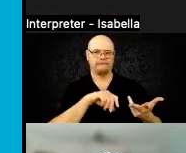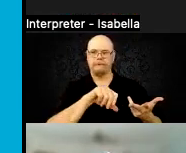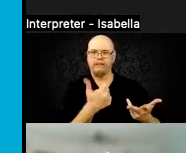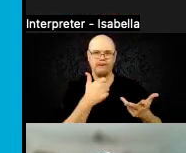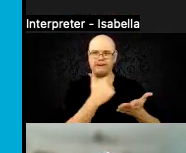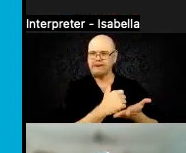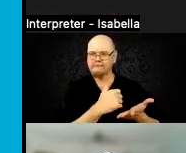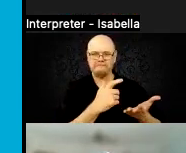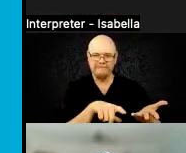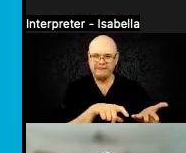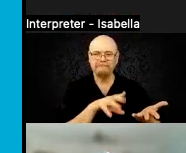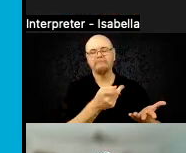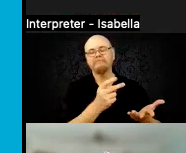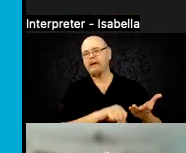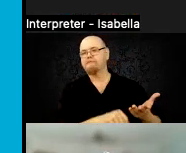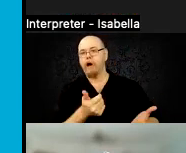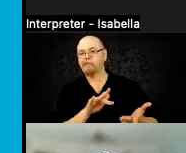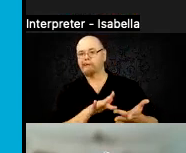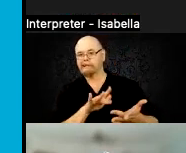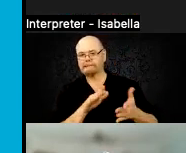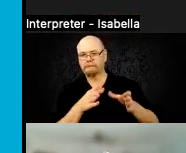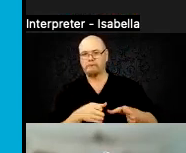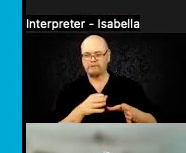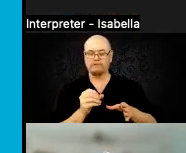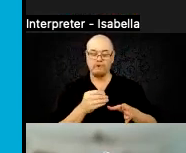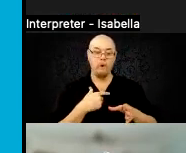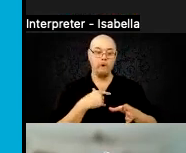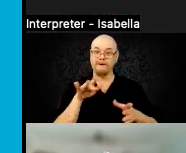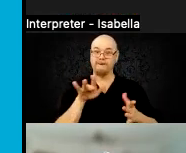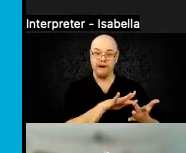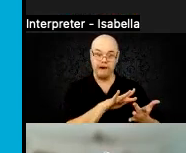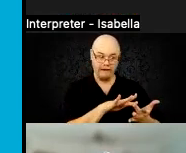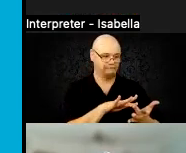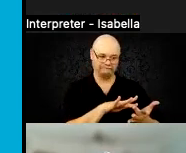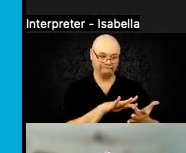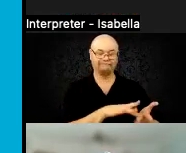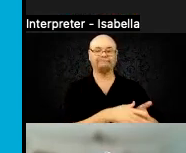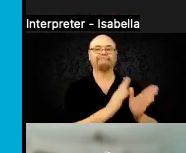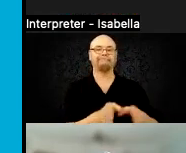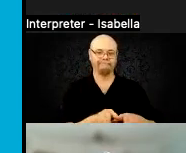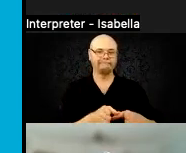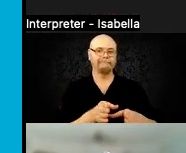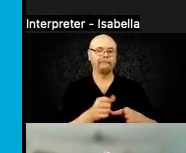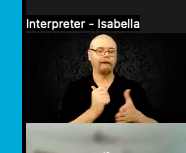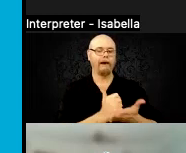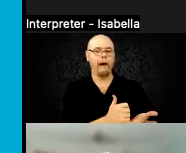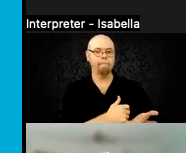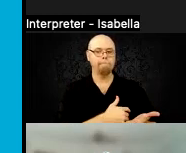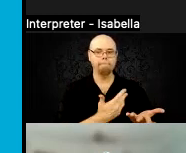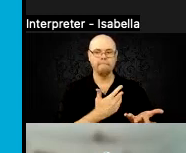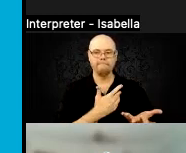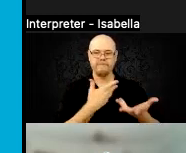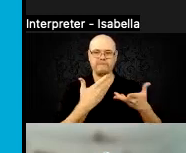contact on the referral form so that there's someone else that DRS is going to reach out to. And so kind of helps prevent it from